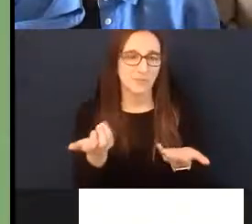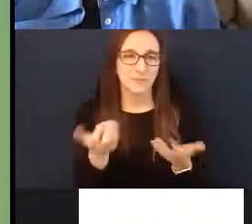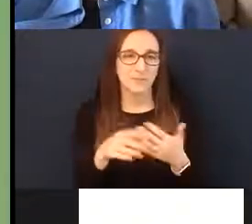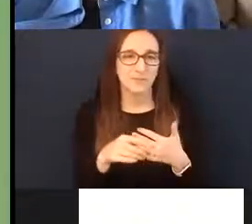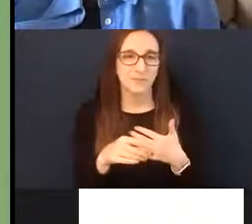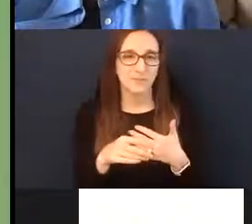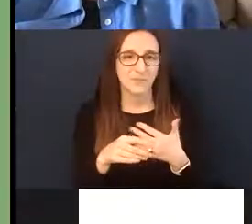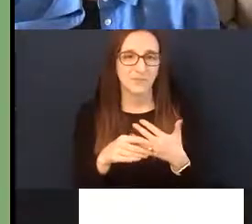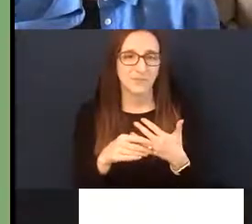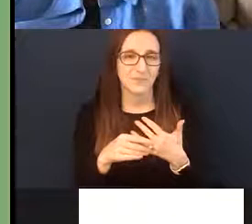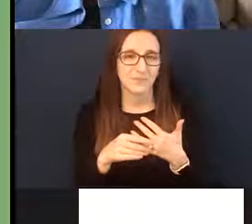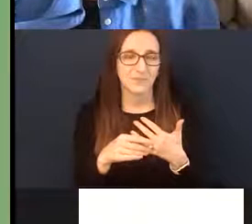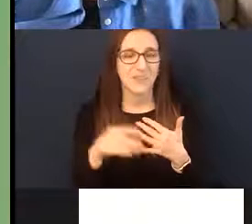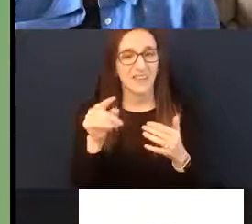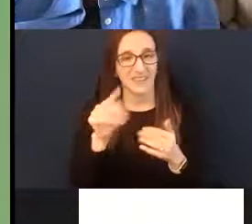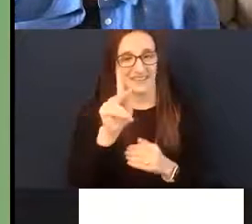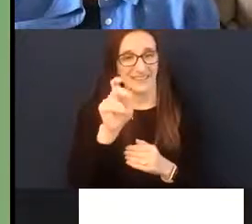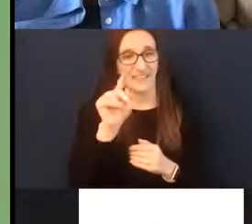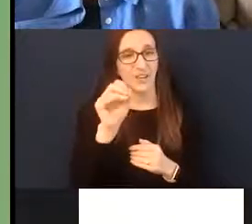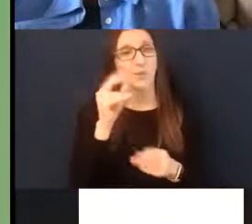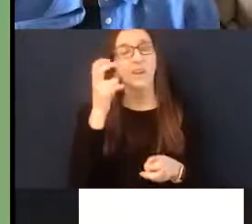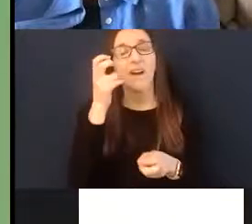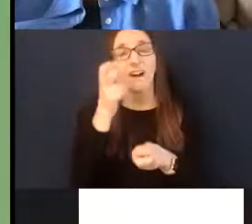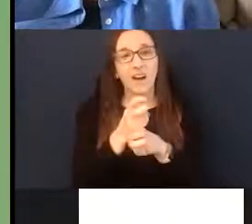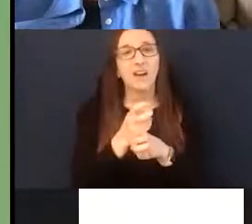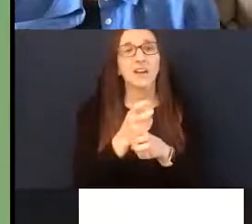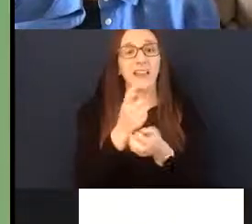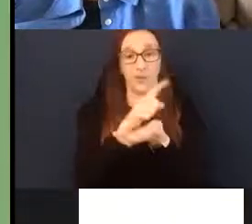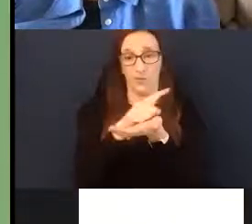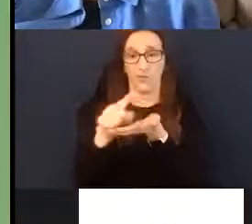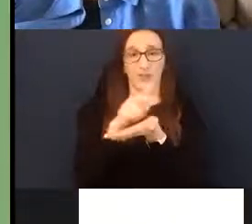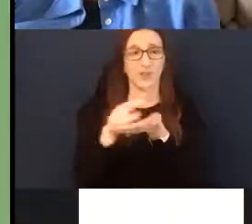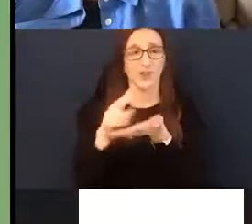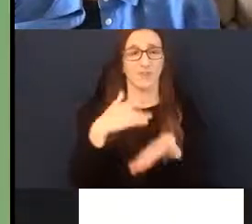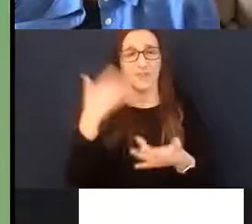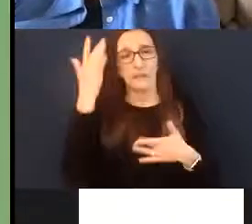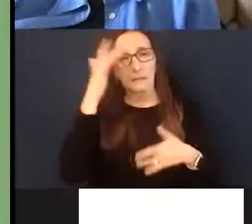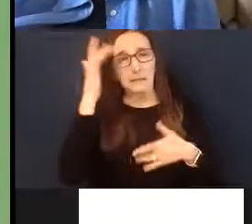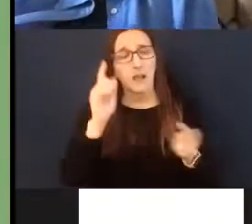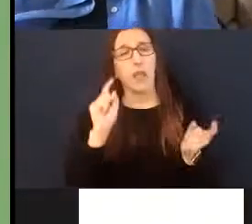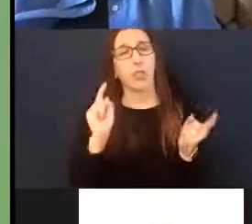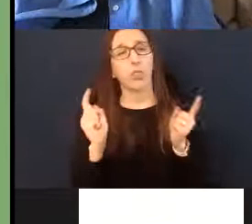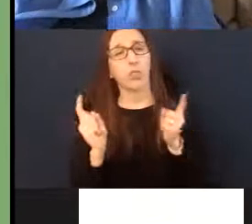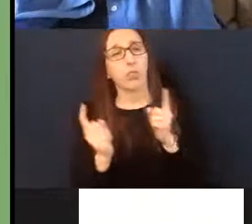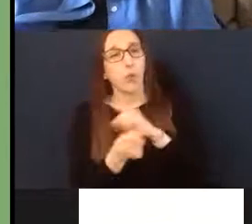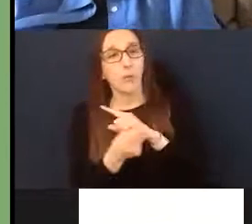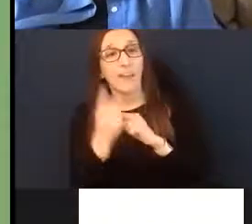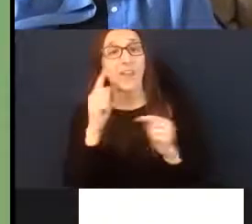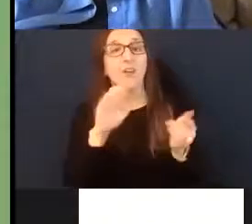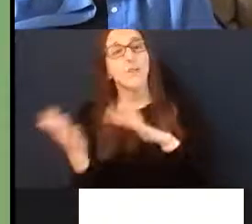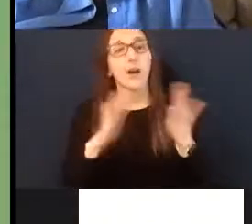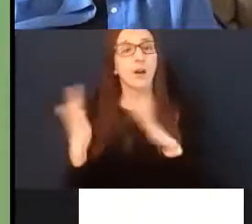it's very difficult to do the transition of carbohydrates during the keto